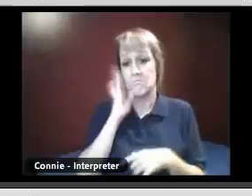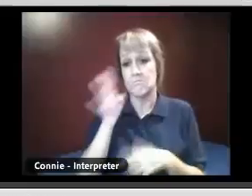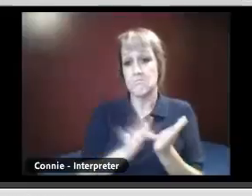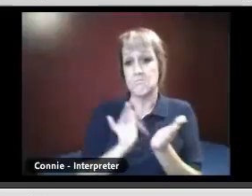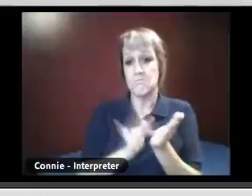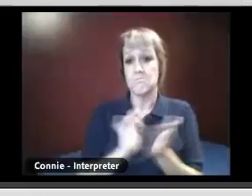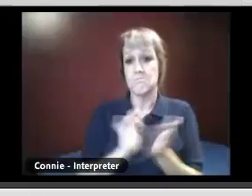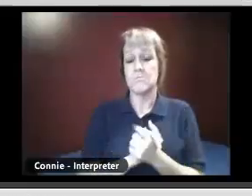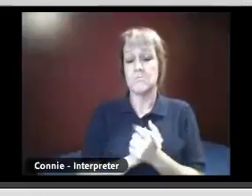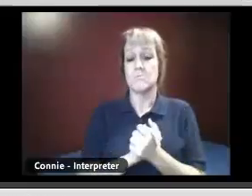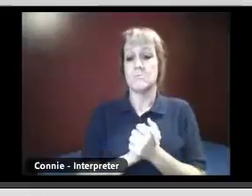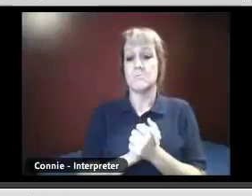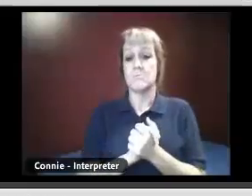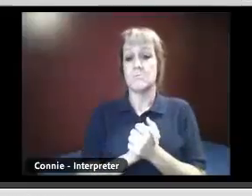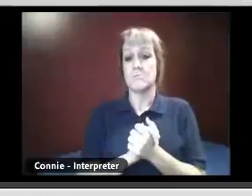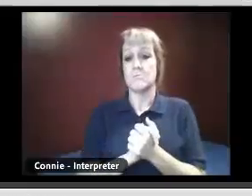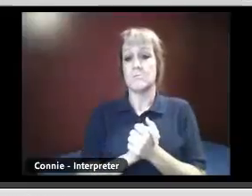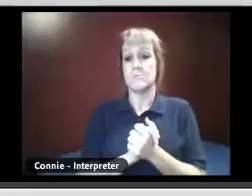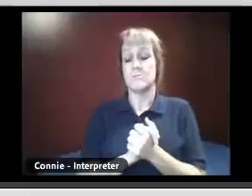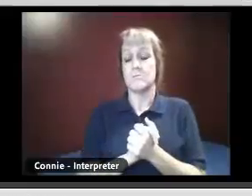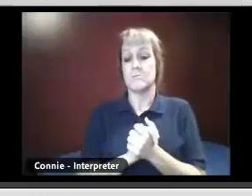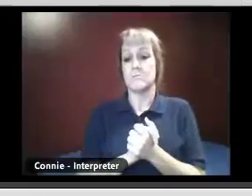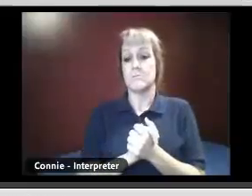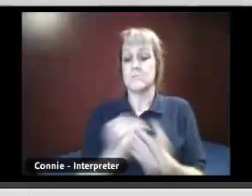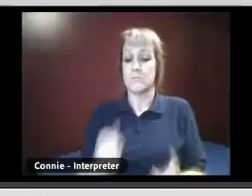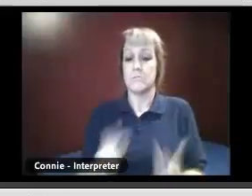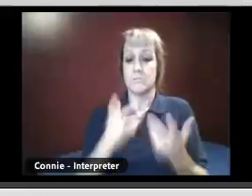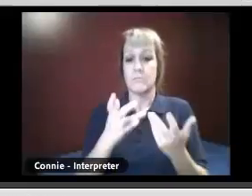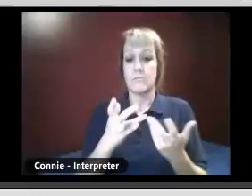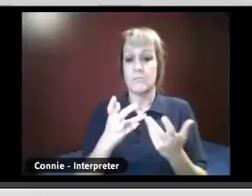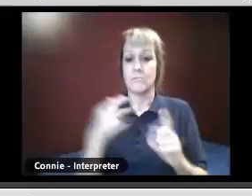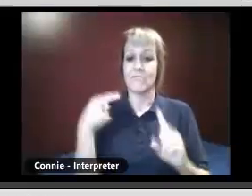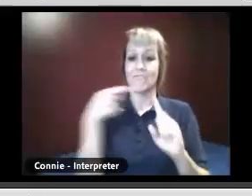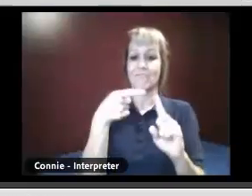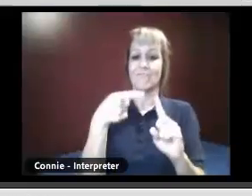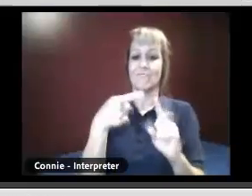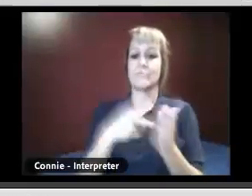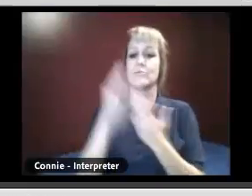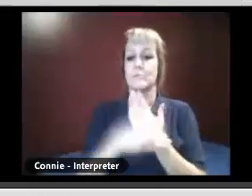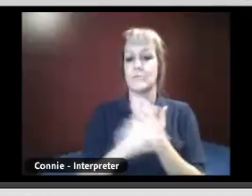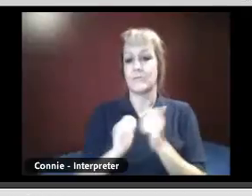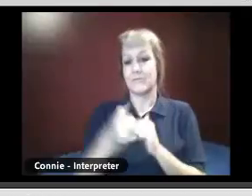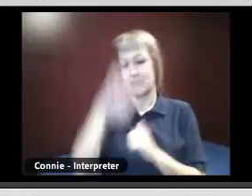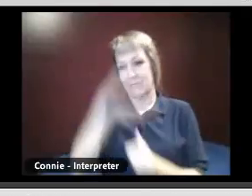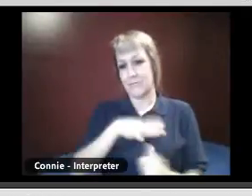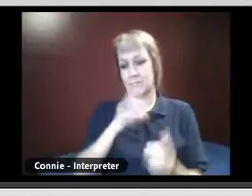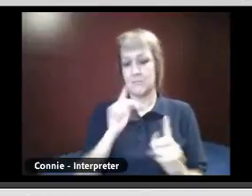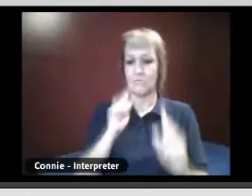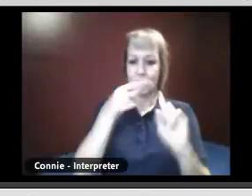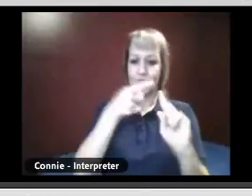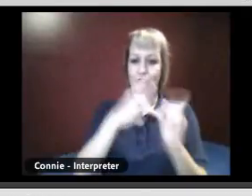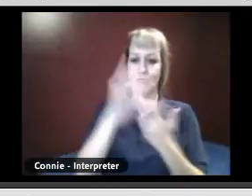of coming, and a lot of it went back to his programming as we talked and I got to learn about his history and all this.